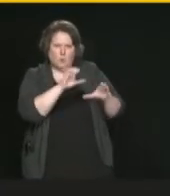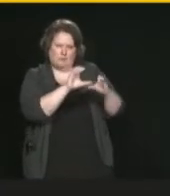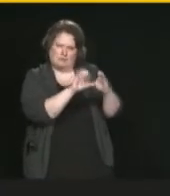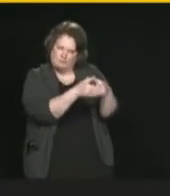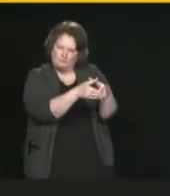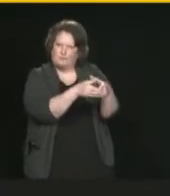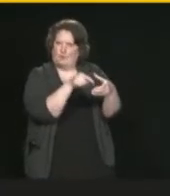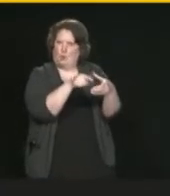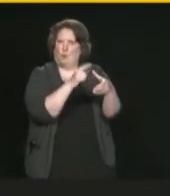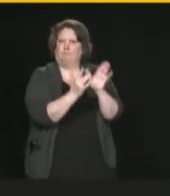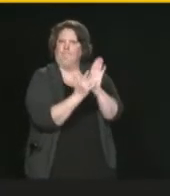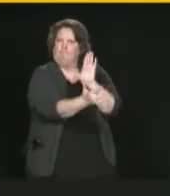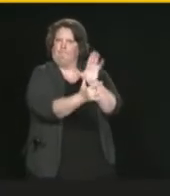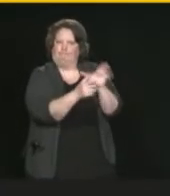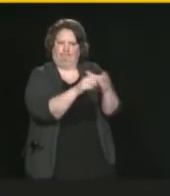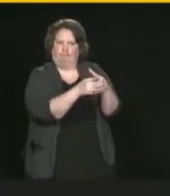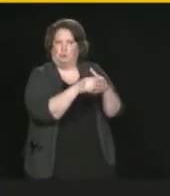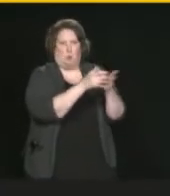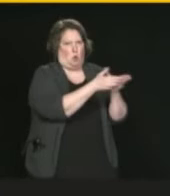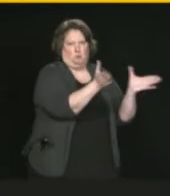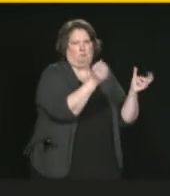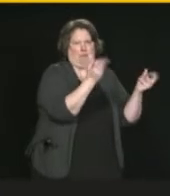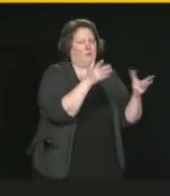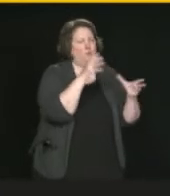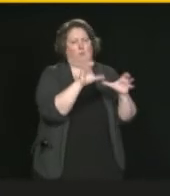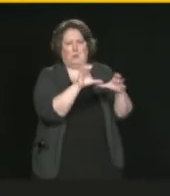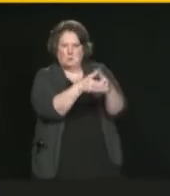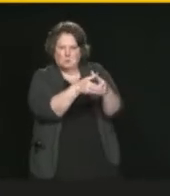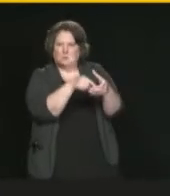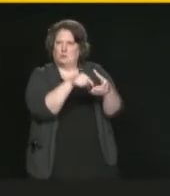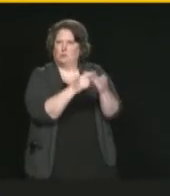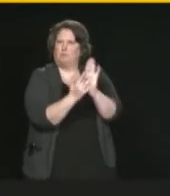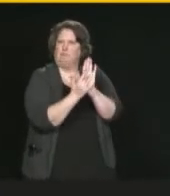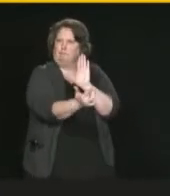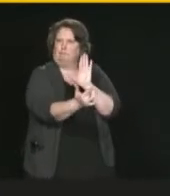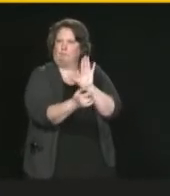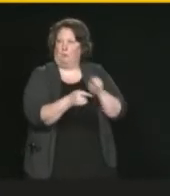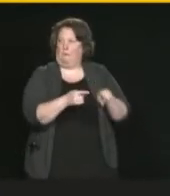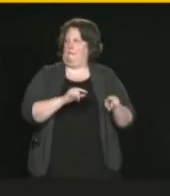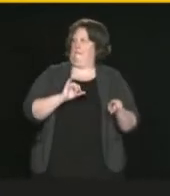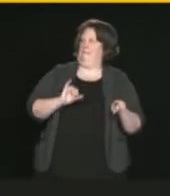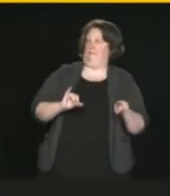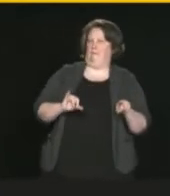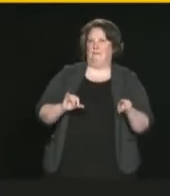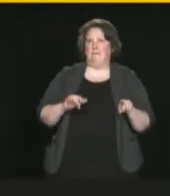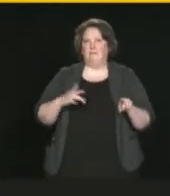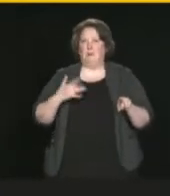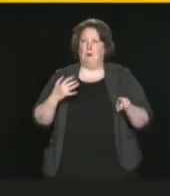pandemic and a period of extreme difficulty in our society